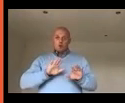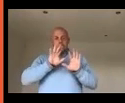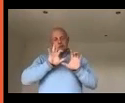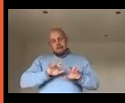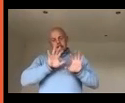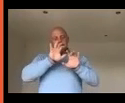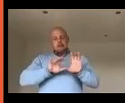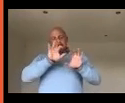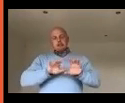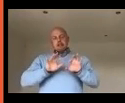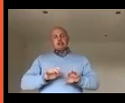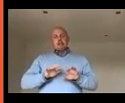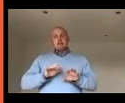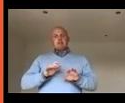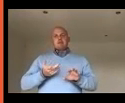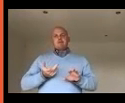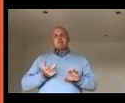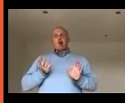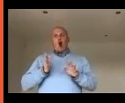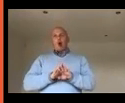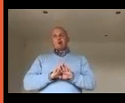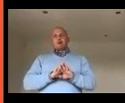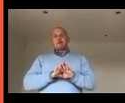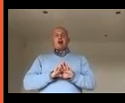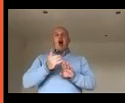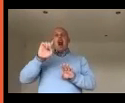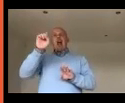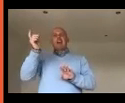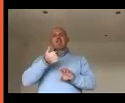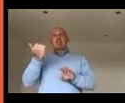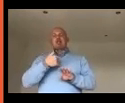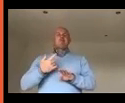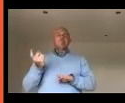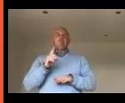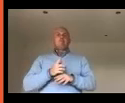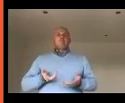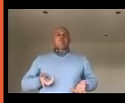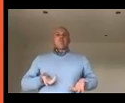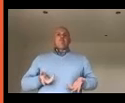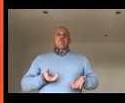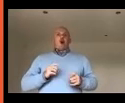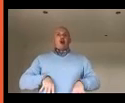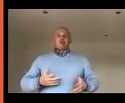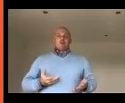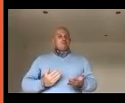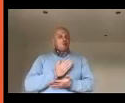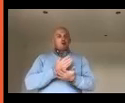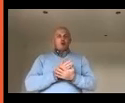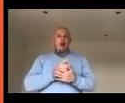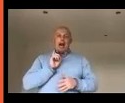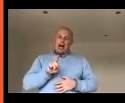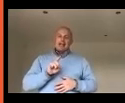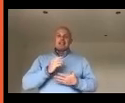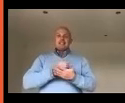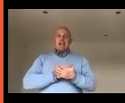answers to all of the questions and then simply close it and think, oh, I'll finish that later, it won't have saved it, I'm afraid. You have to click the save